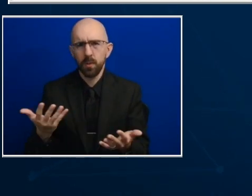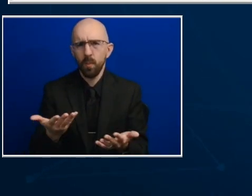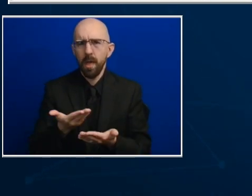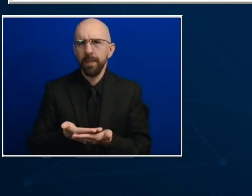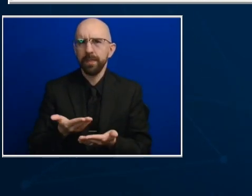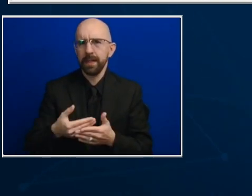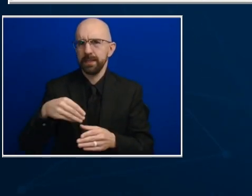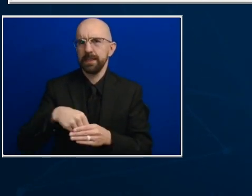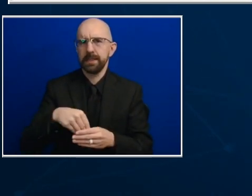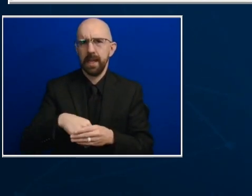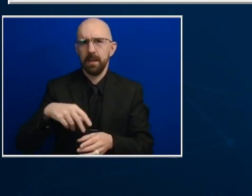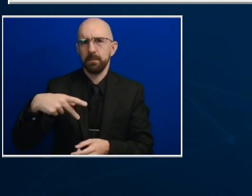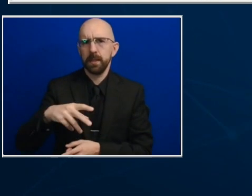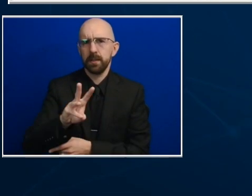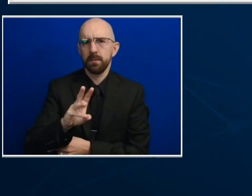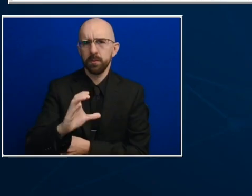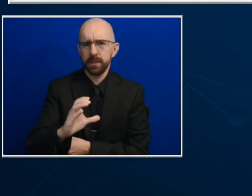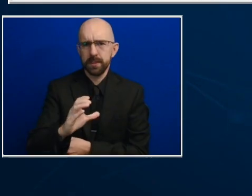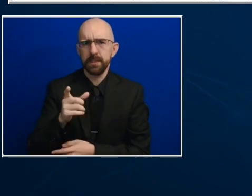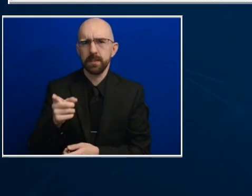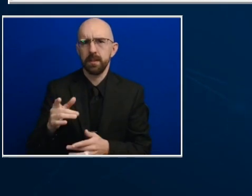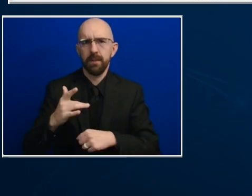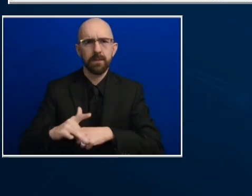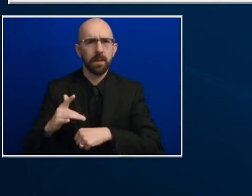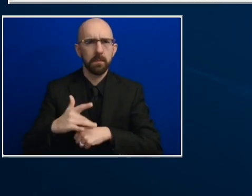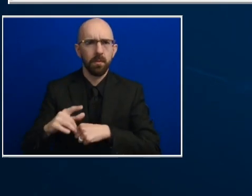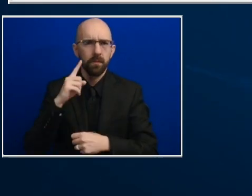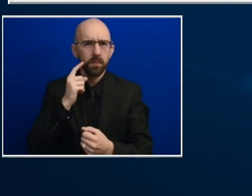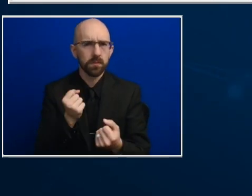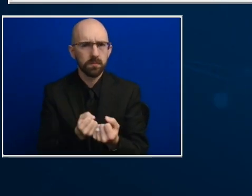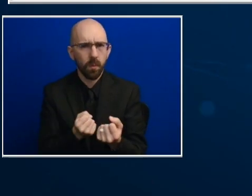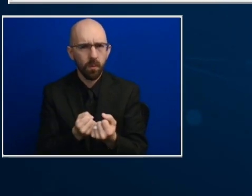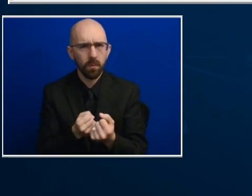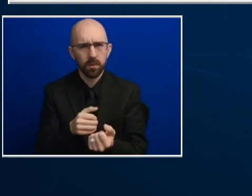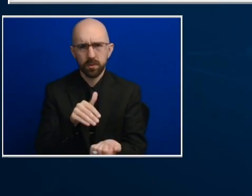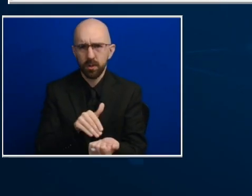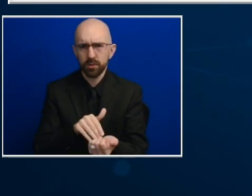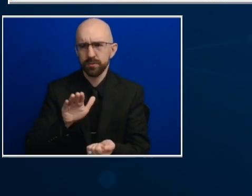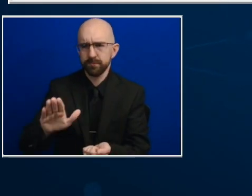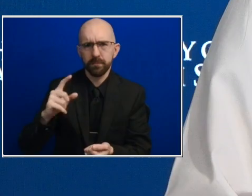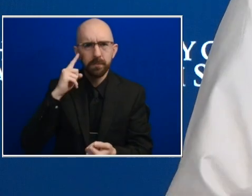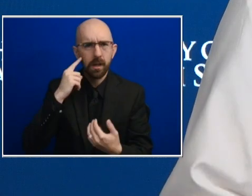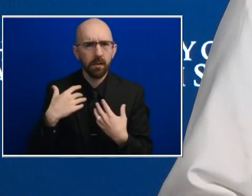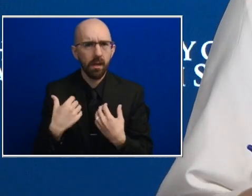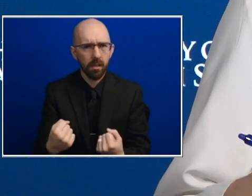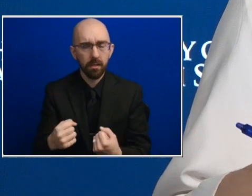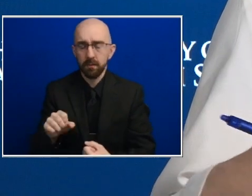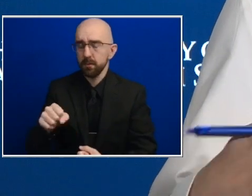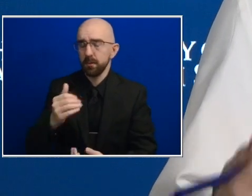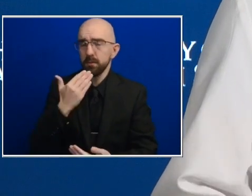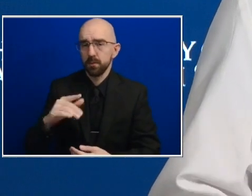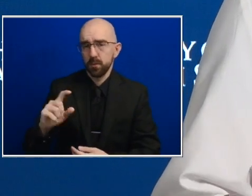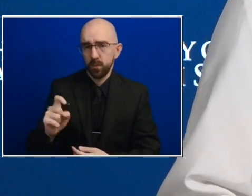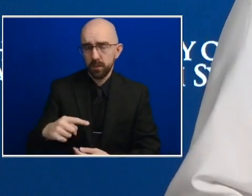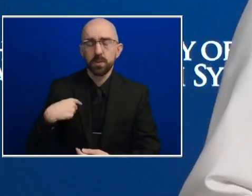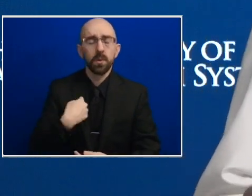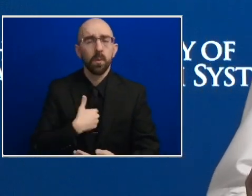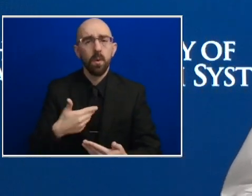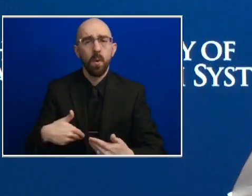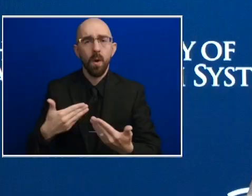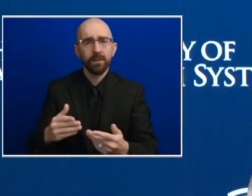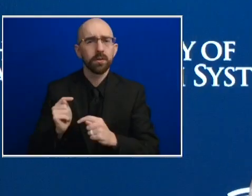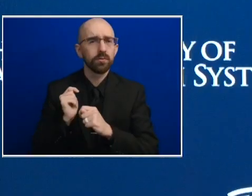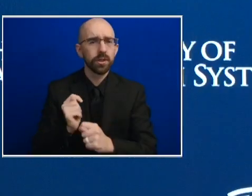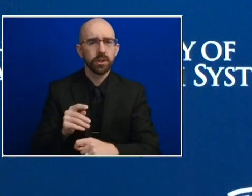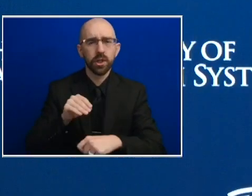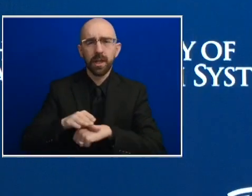the PWC that are available to support physicians' mental health? Yeah, great question. So we offer the traditional counseling model,